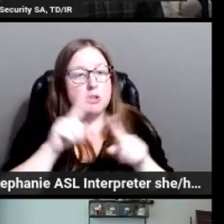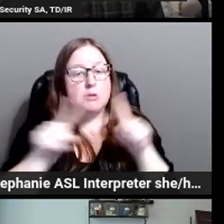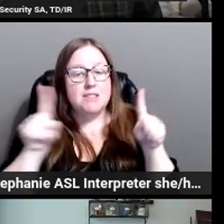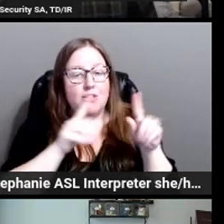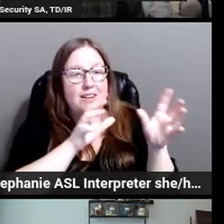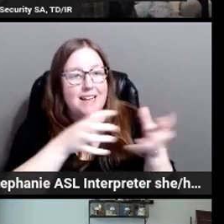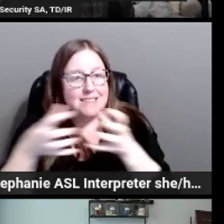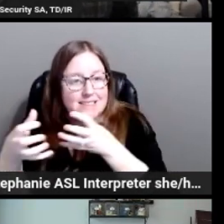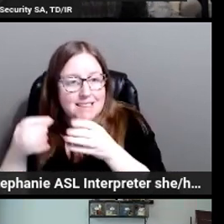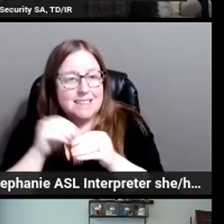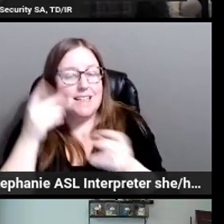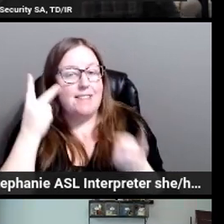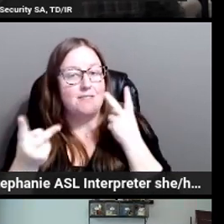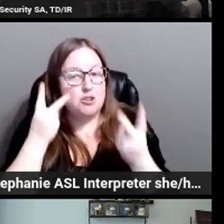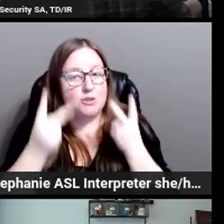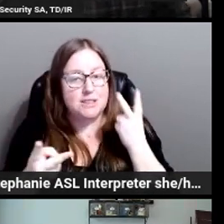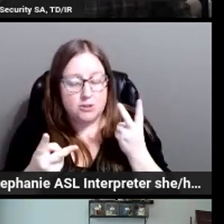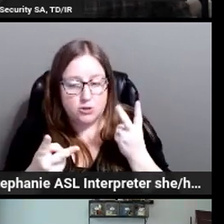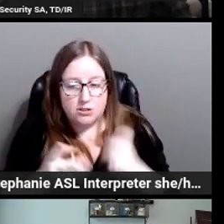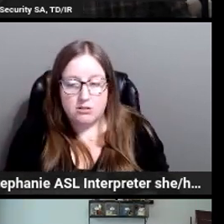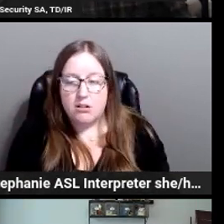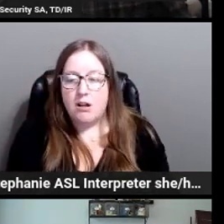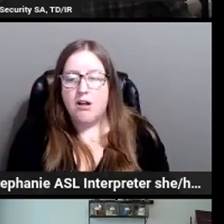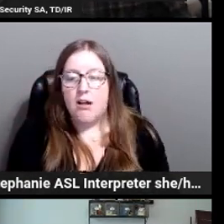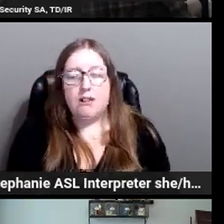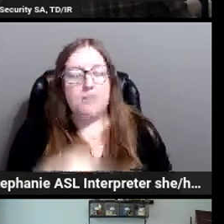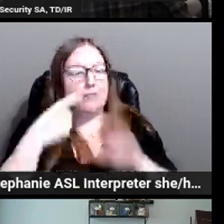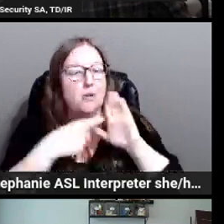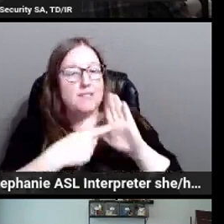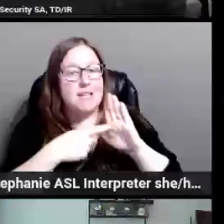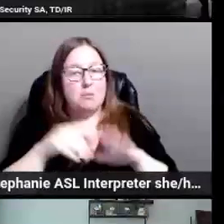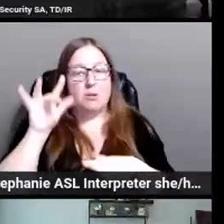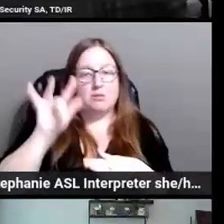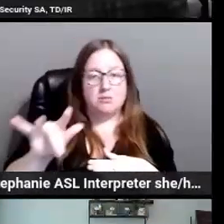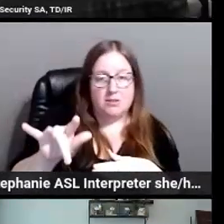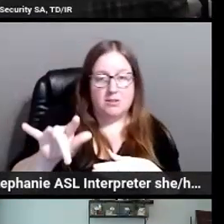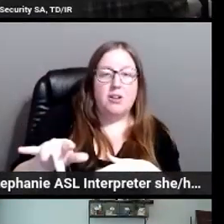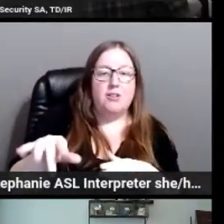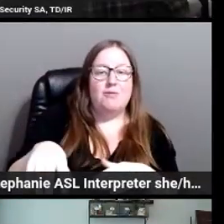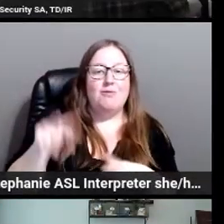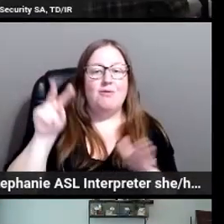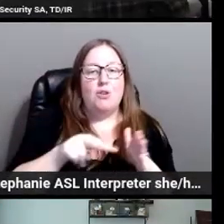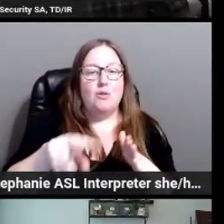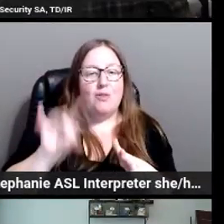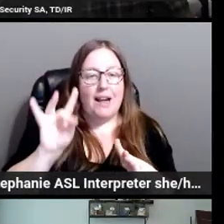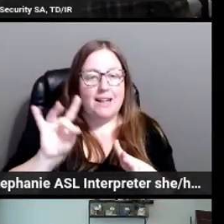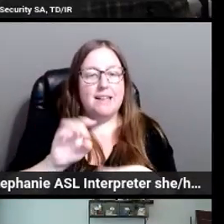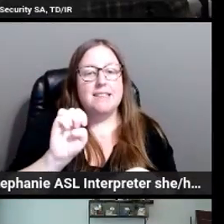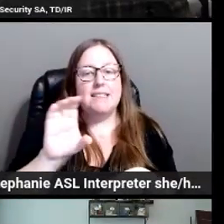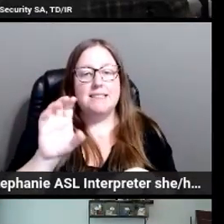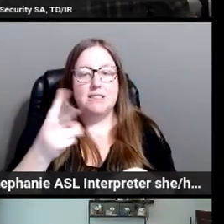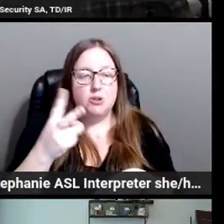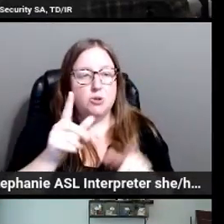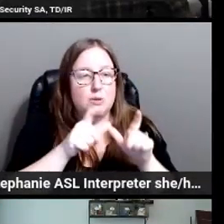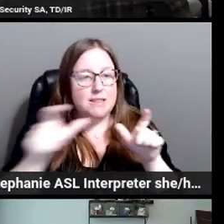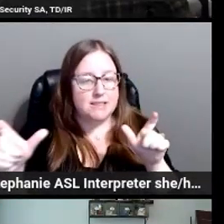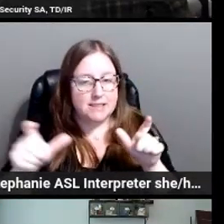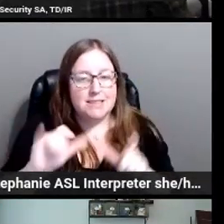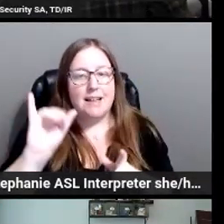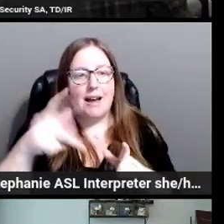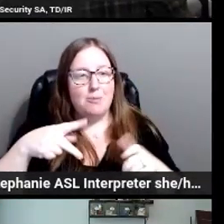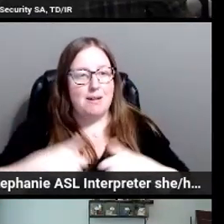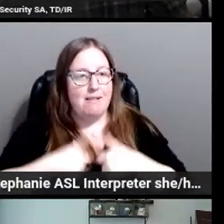entities in this visualization. For example, we've clicked on a few findings. I'll click on this EC2 instance in this IP